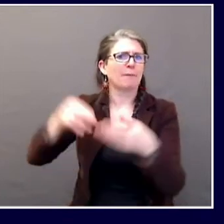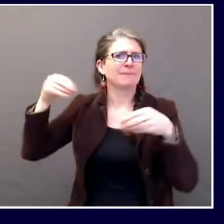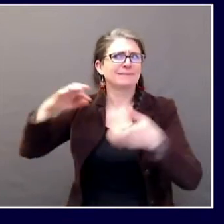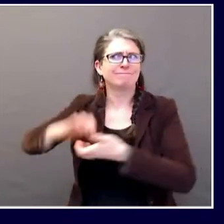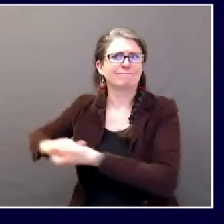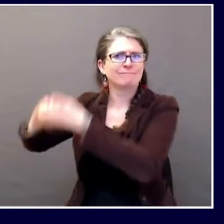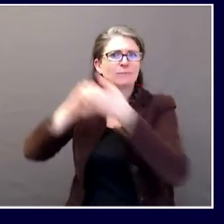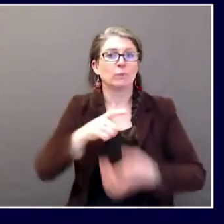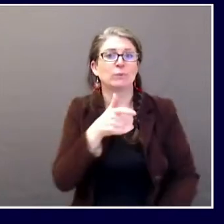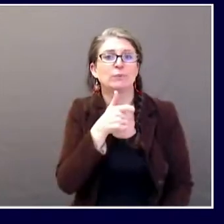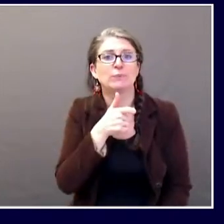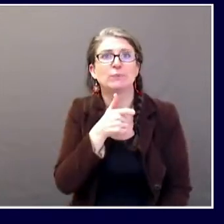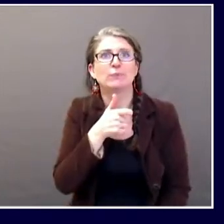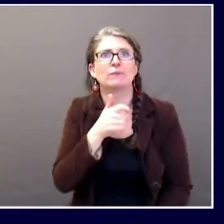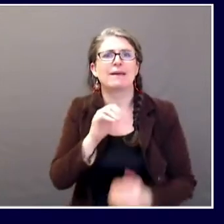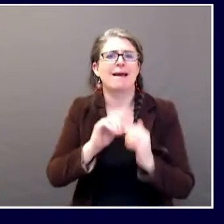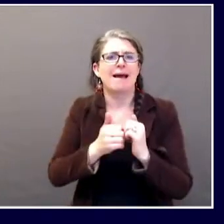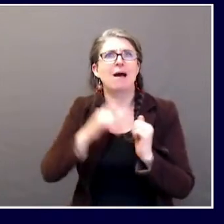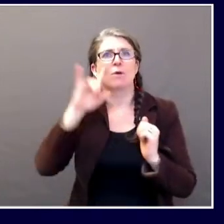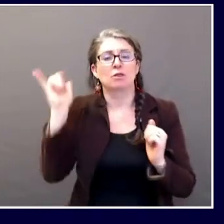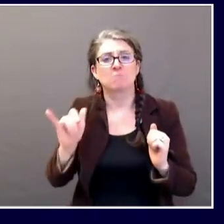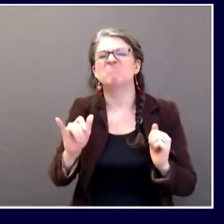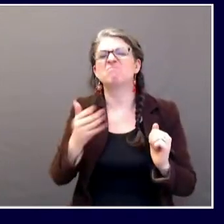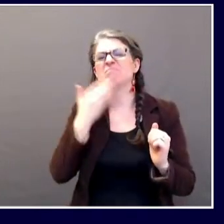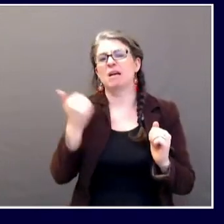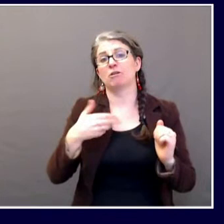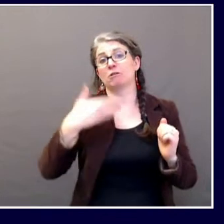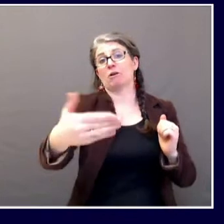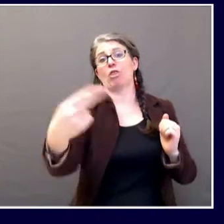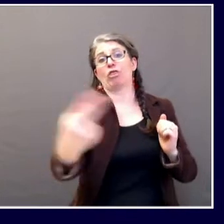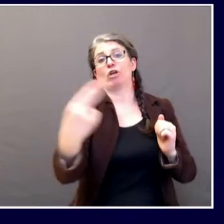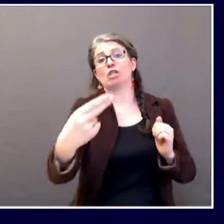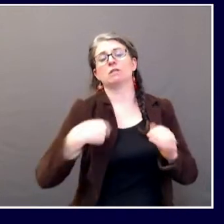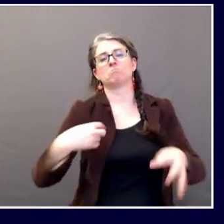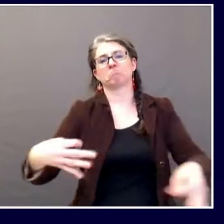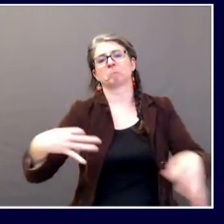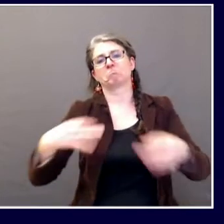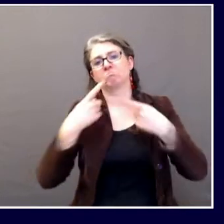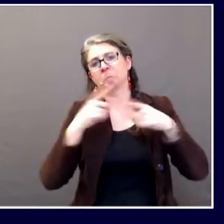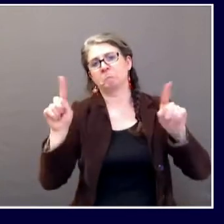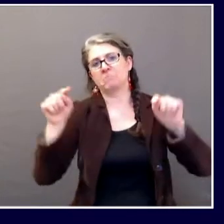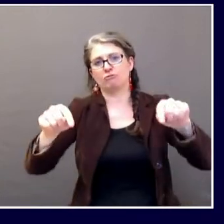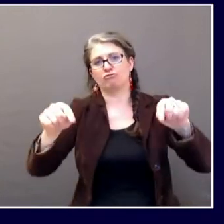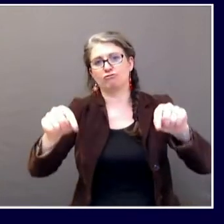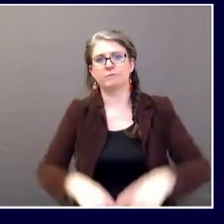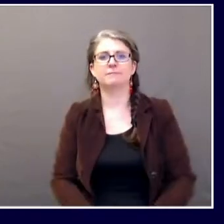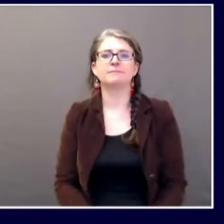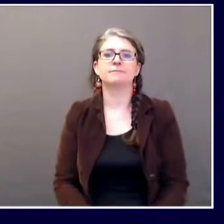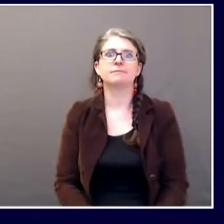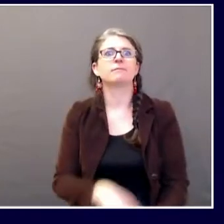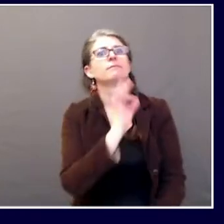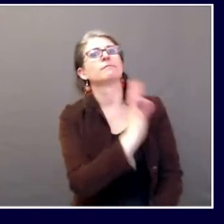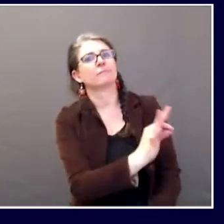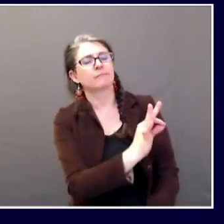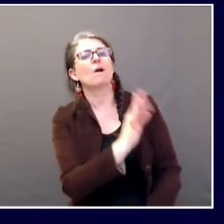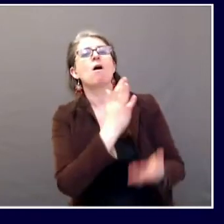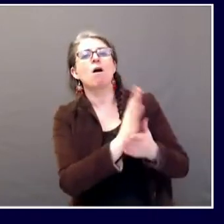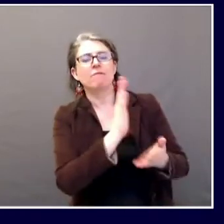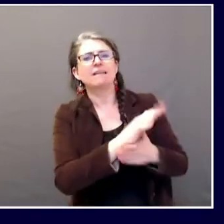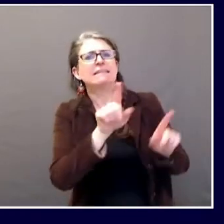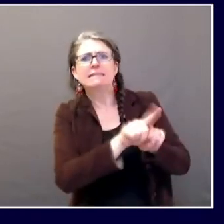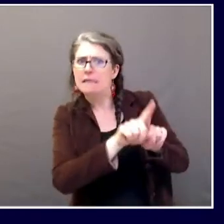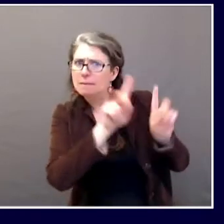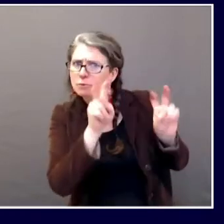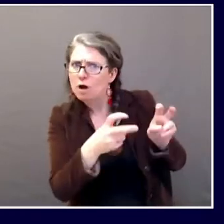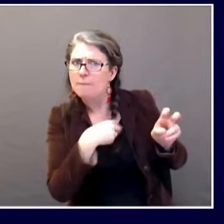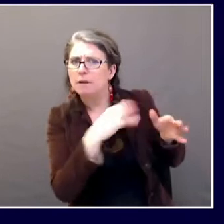probably on Thursday, we'll be able to discuss it in a lot more detail. And just on that, do you know whether